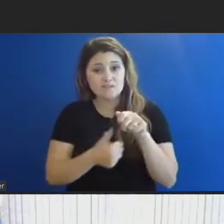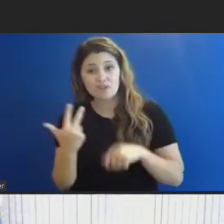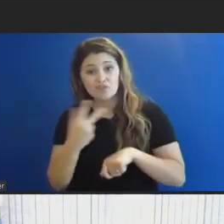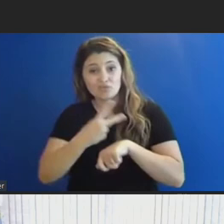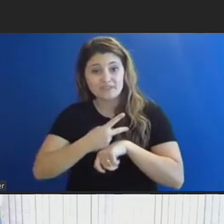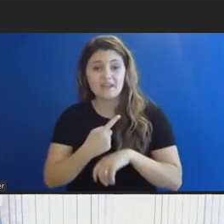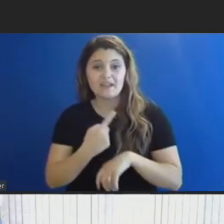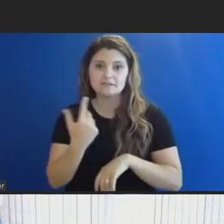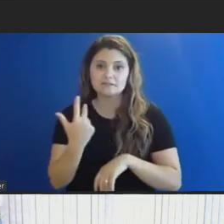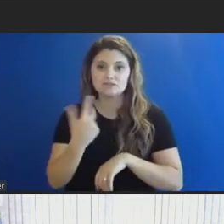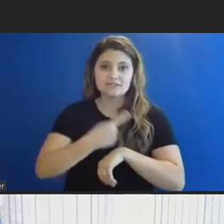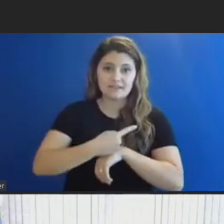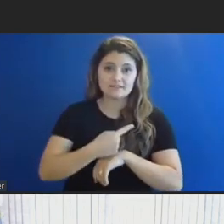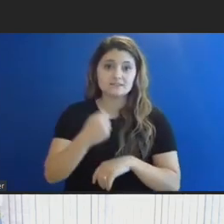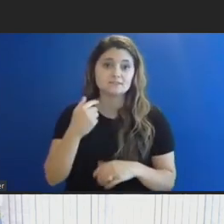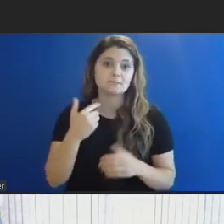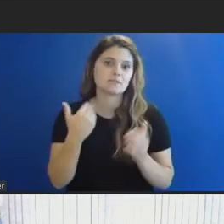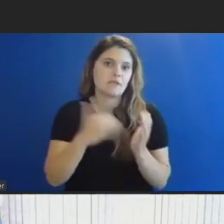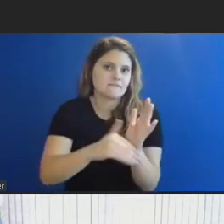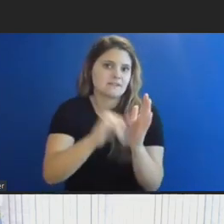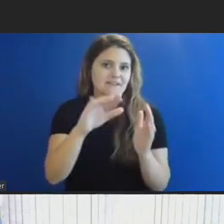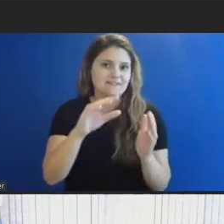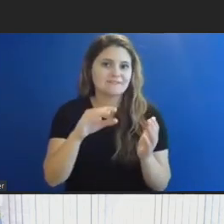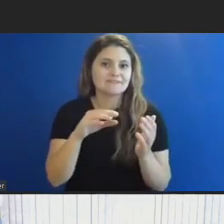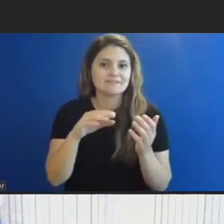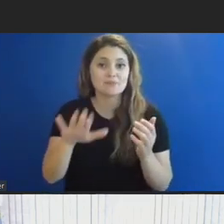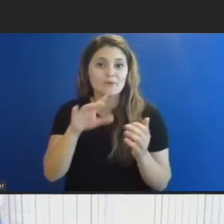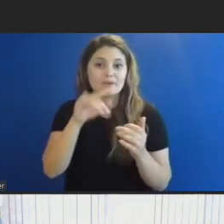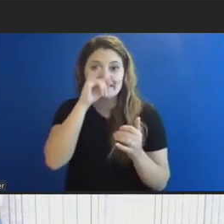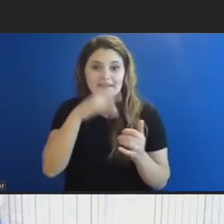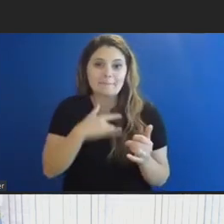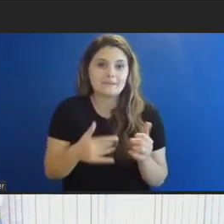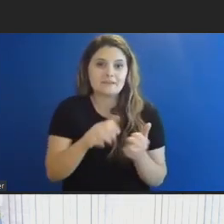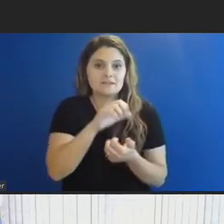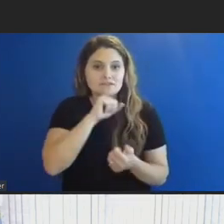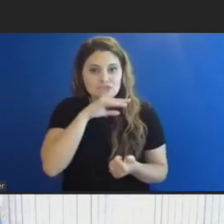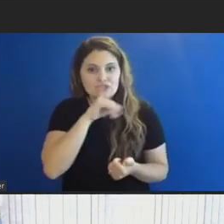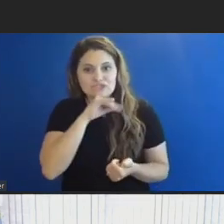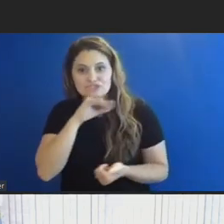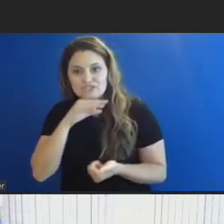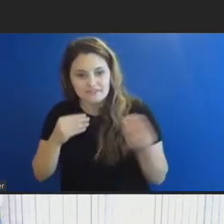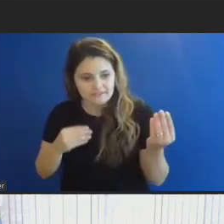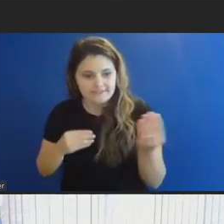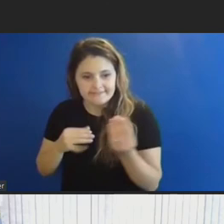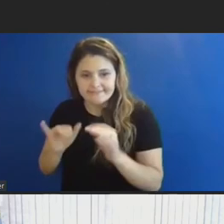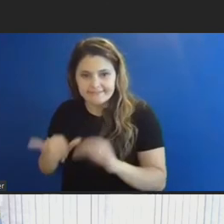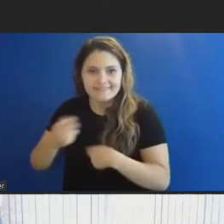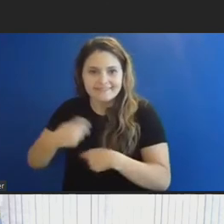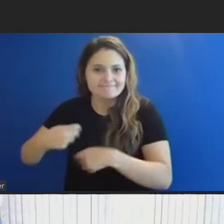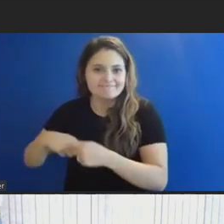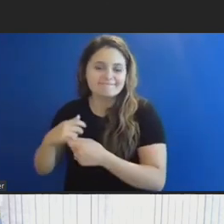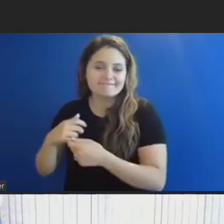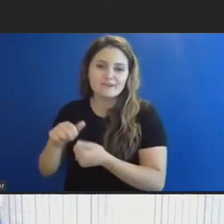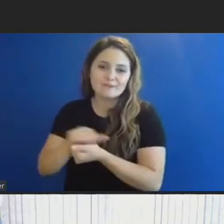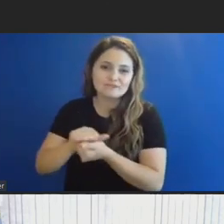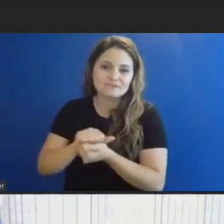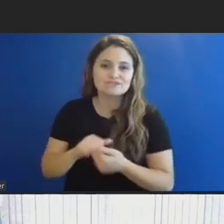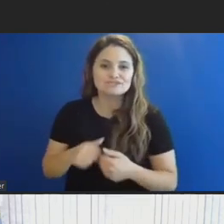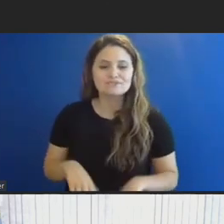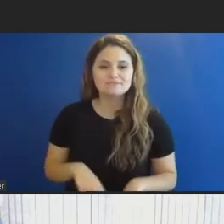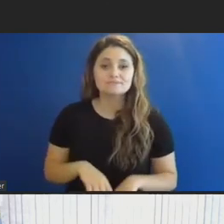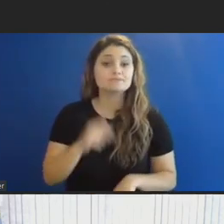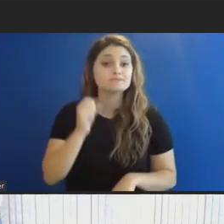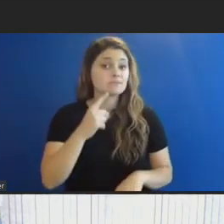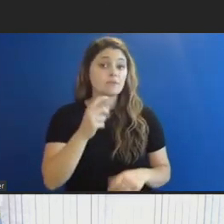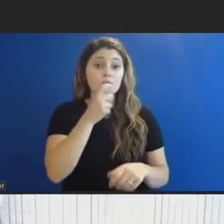more frequently if you have a child who tends to get things dirty, as my three sons would have. As far as the disposable ones, we do